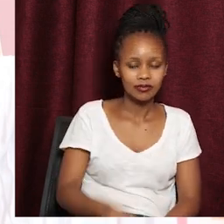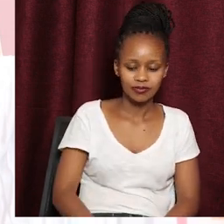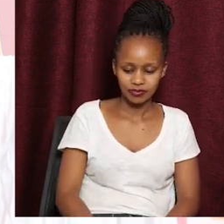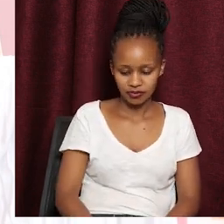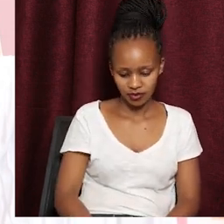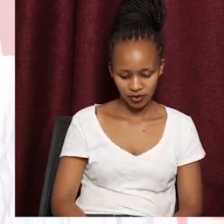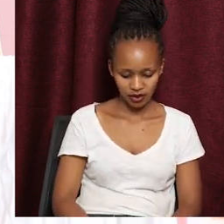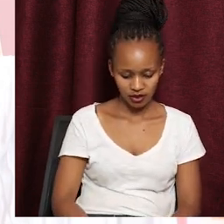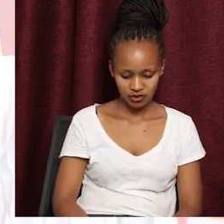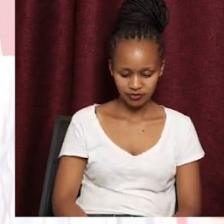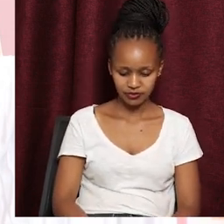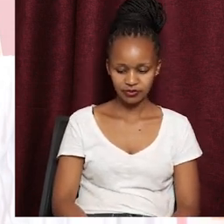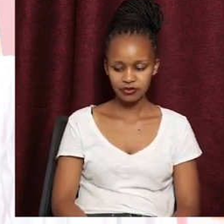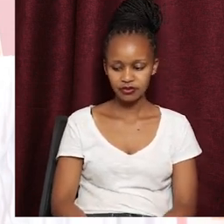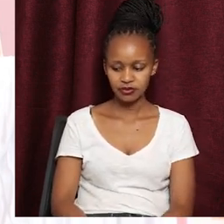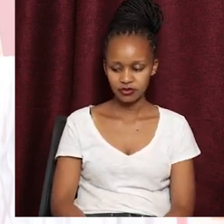Because